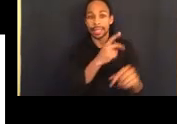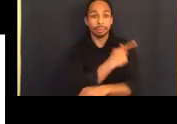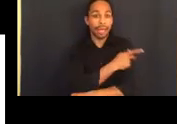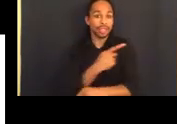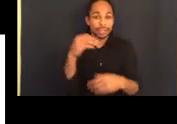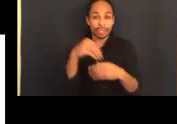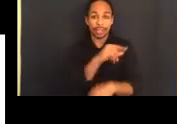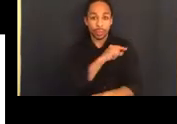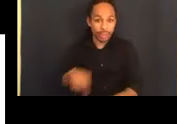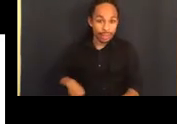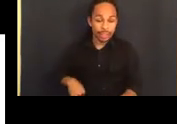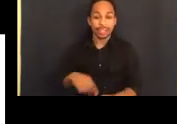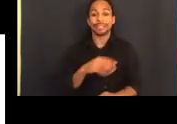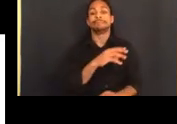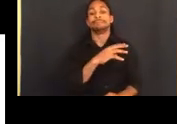the